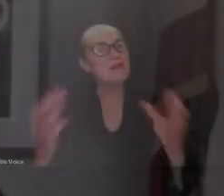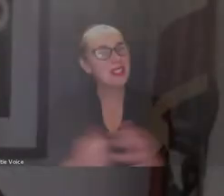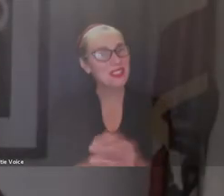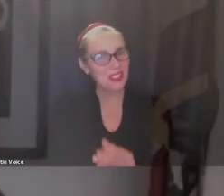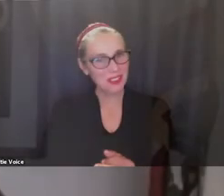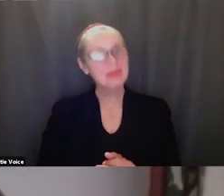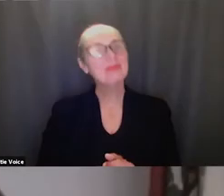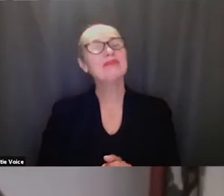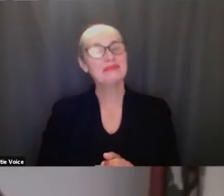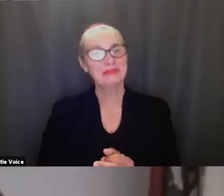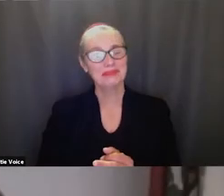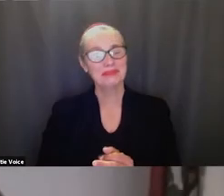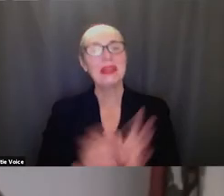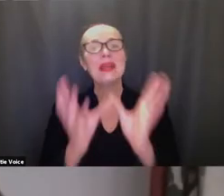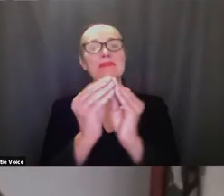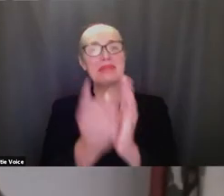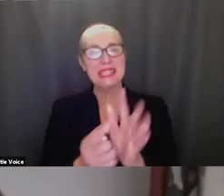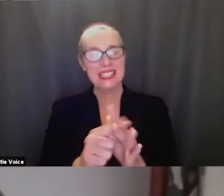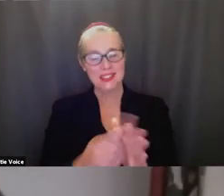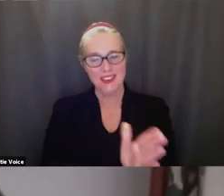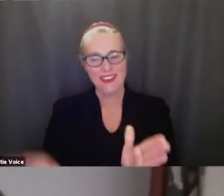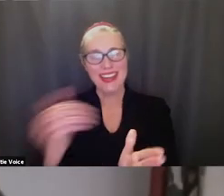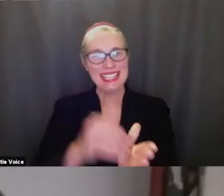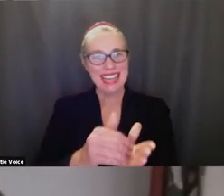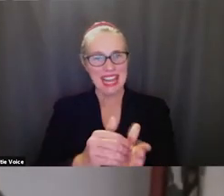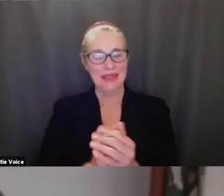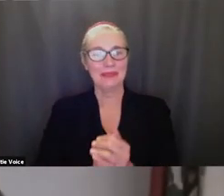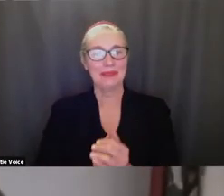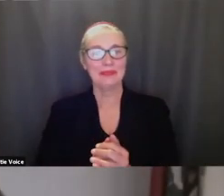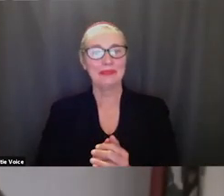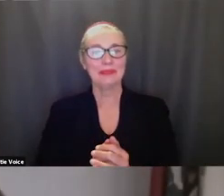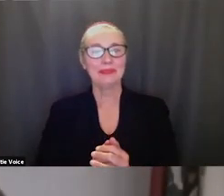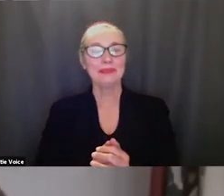resume our board meeting please and head back to